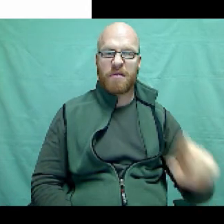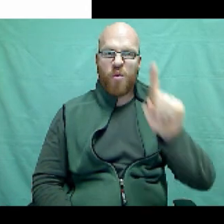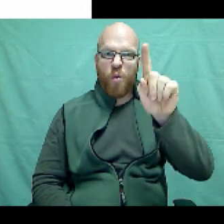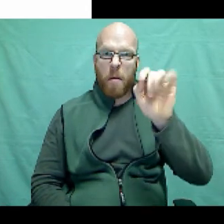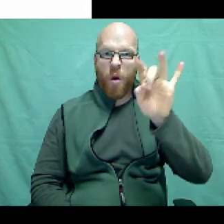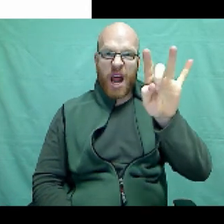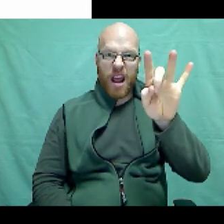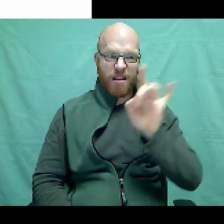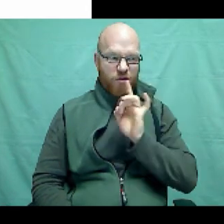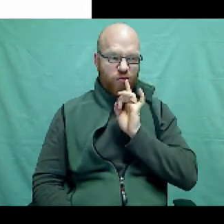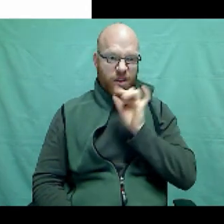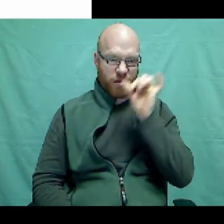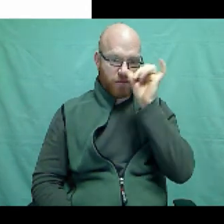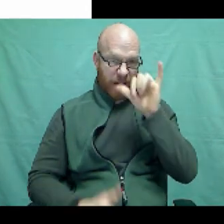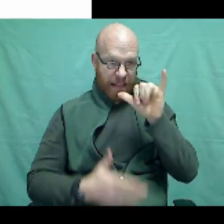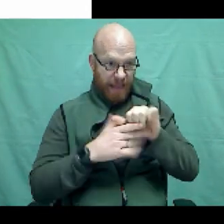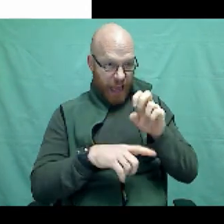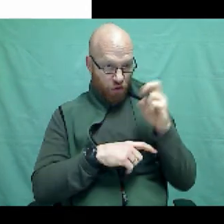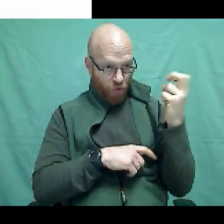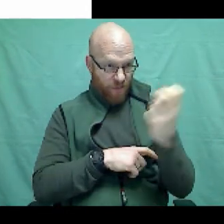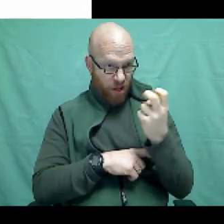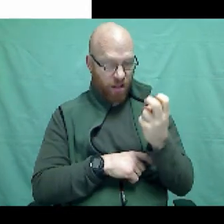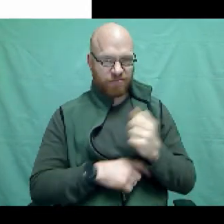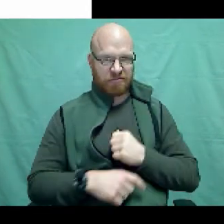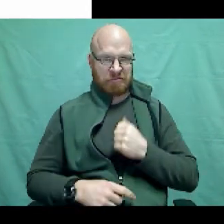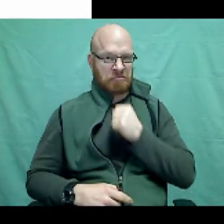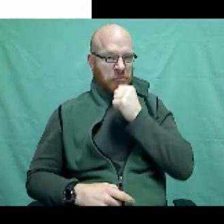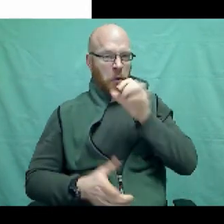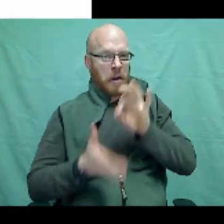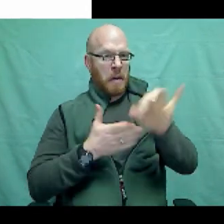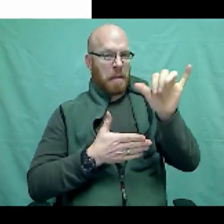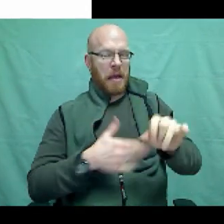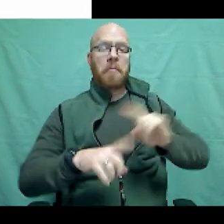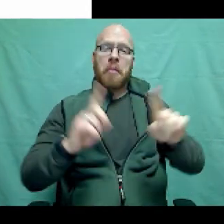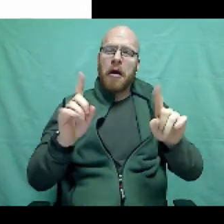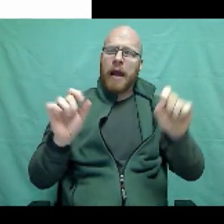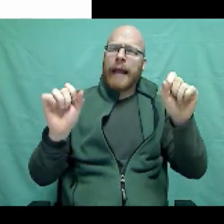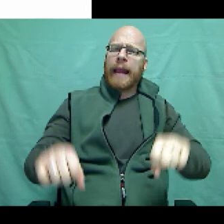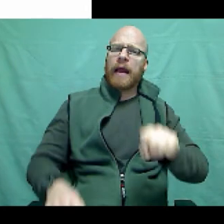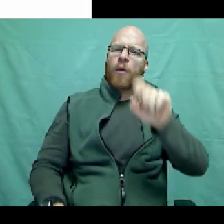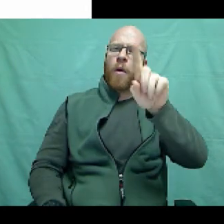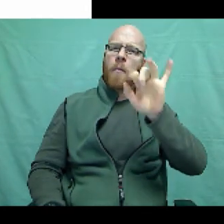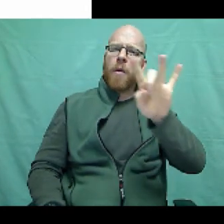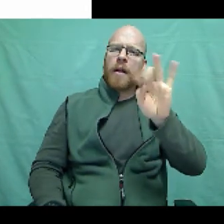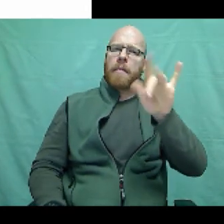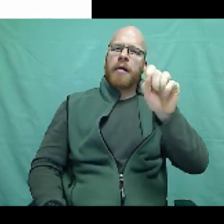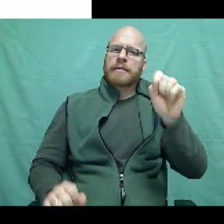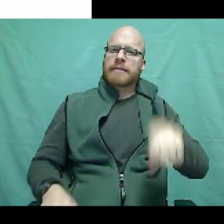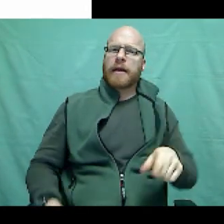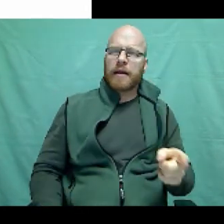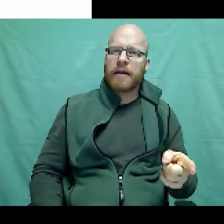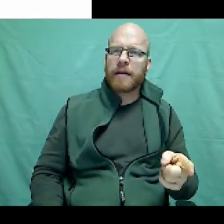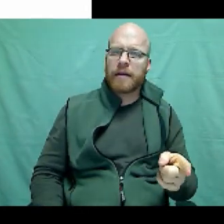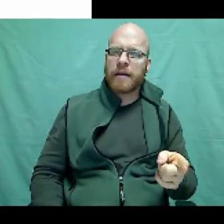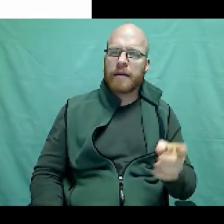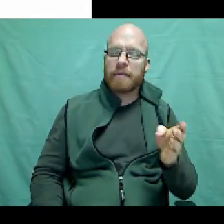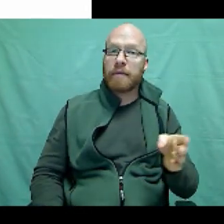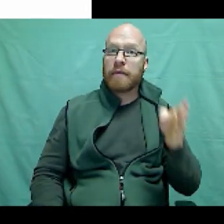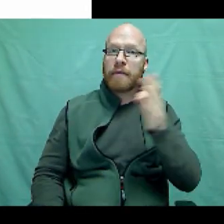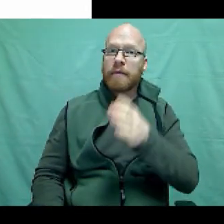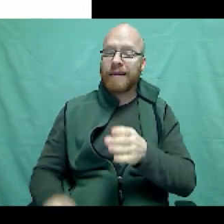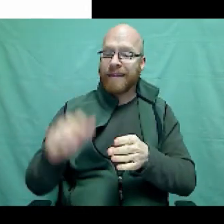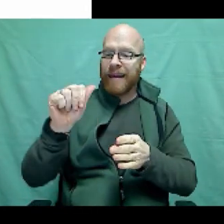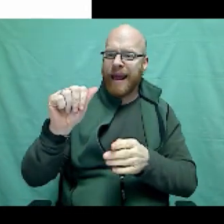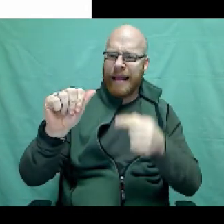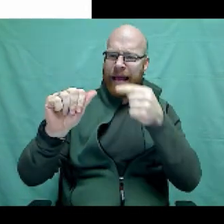1.8 miles. That's extremely short. I wouldn't count that as a trip, but it can be done. It's